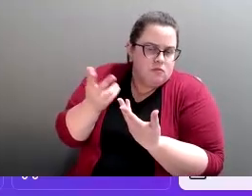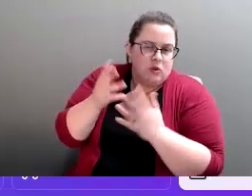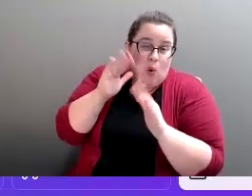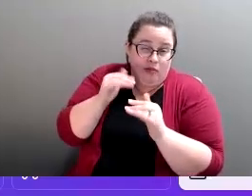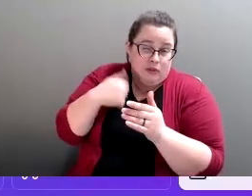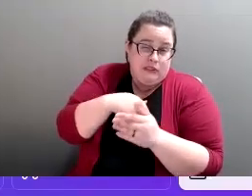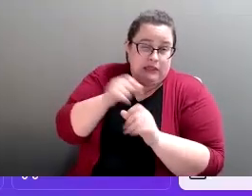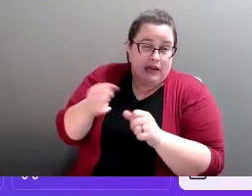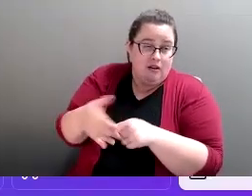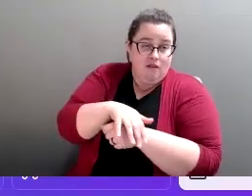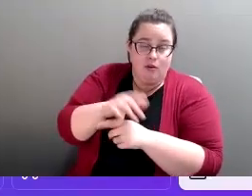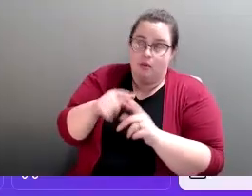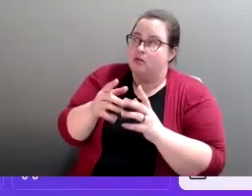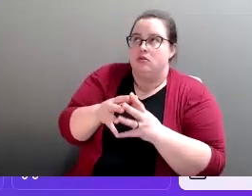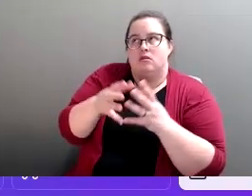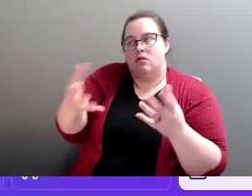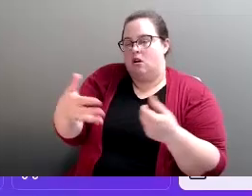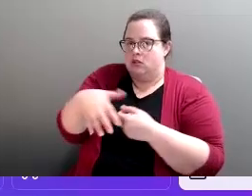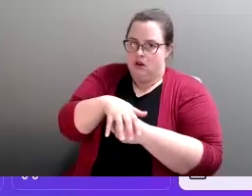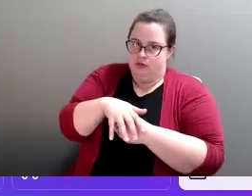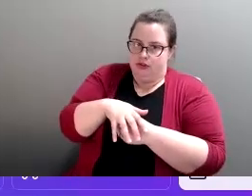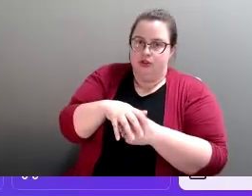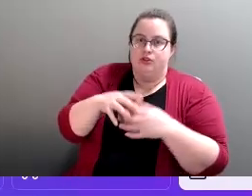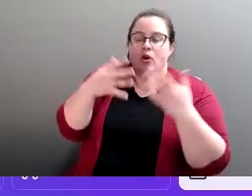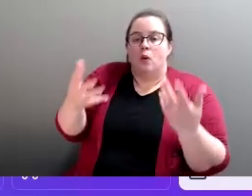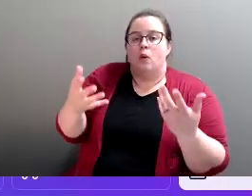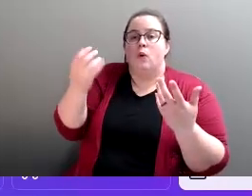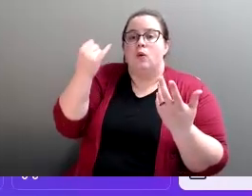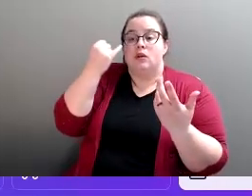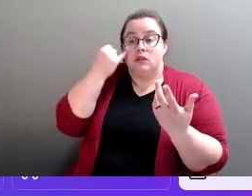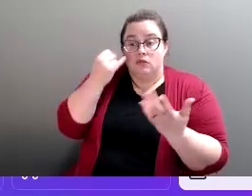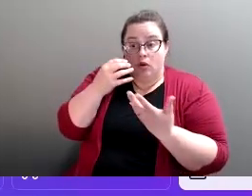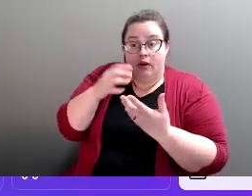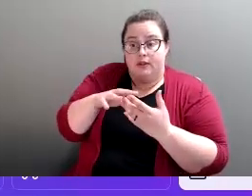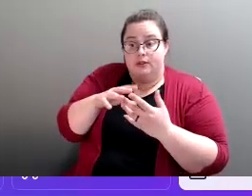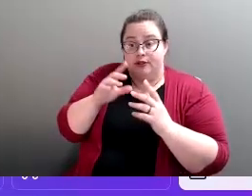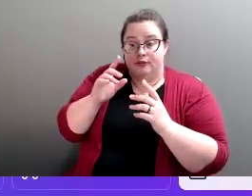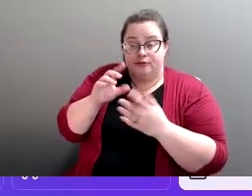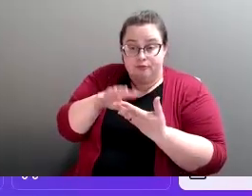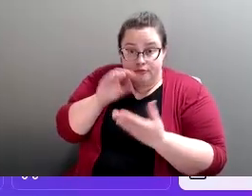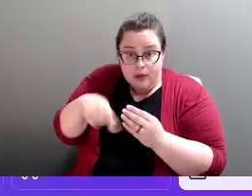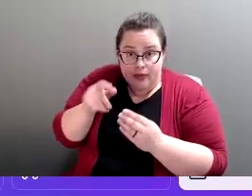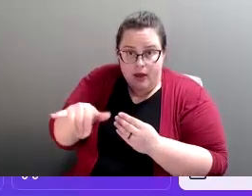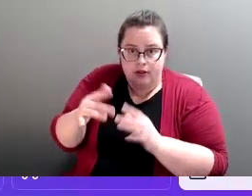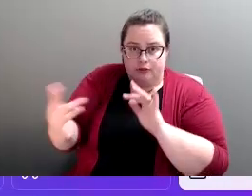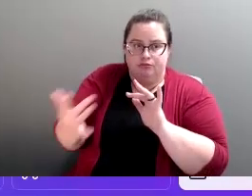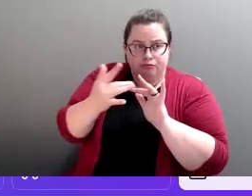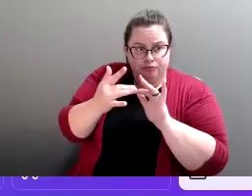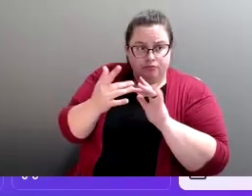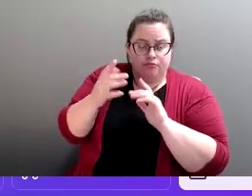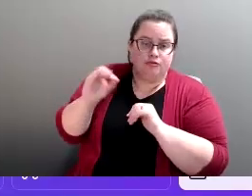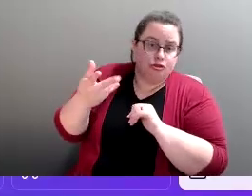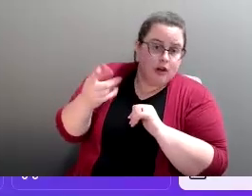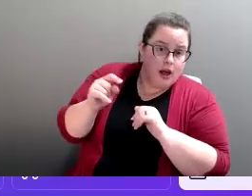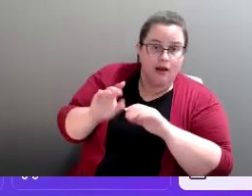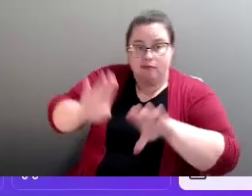because I know that there's just so much to cover. So there just is. if you want to hear about that, you're not hearing it, just reach out in the chat or or out